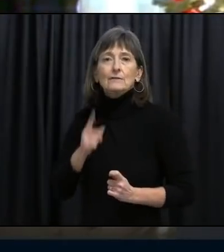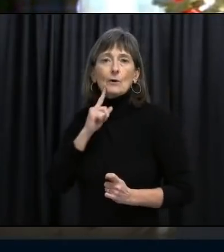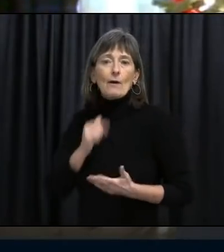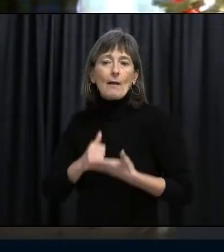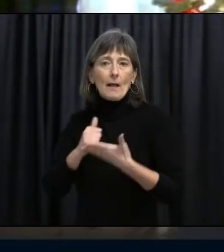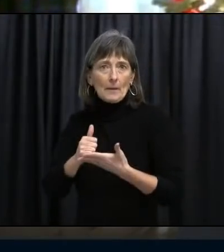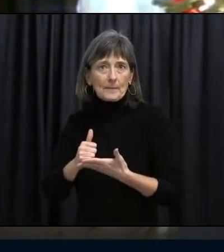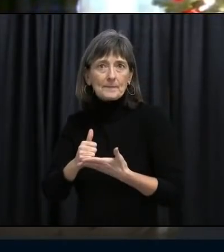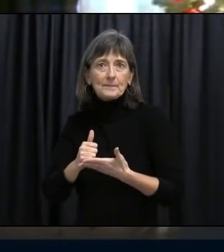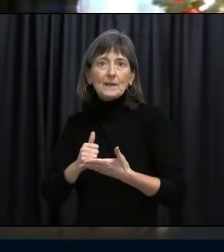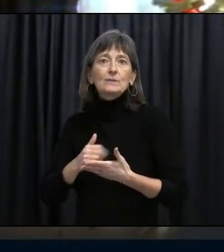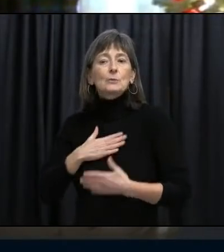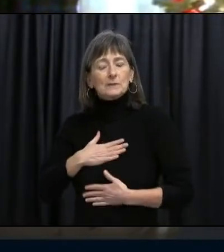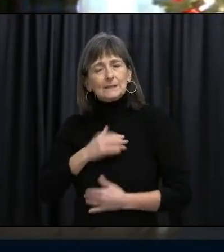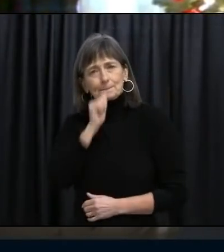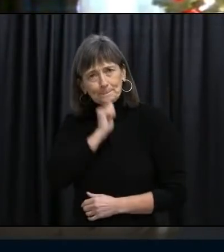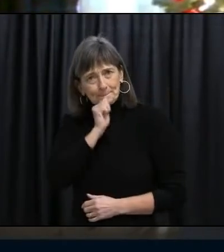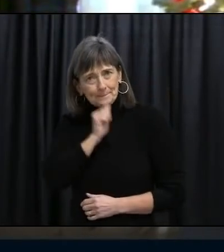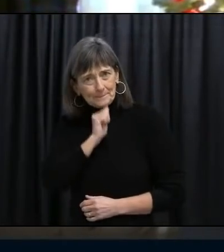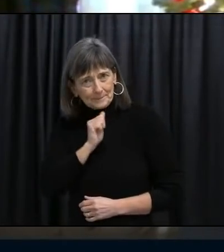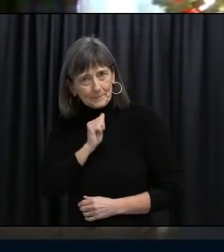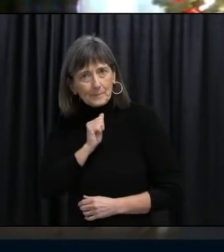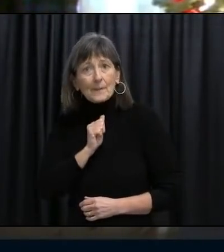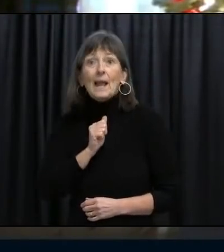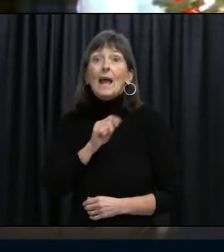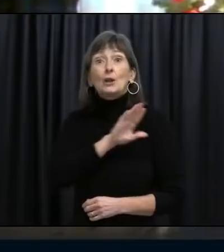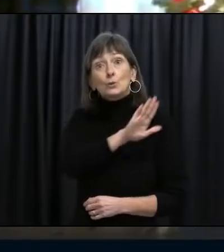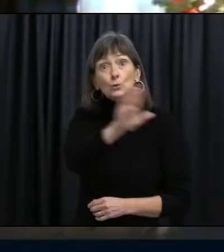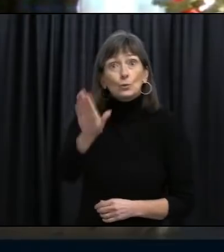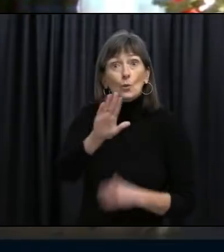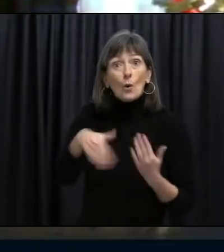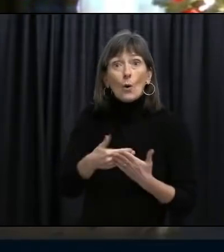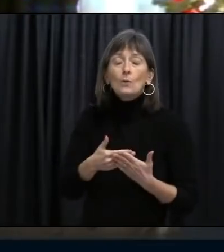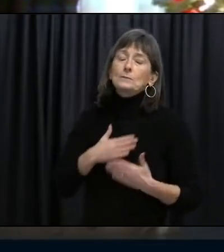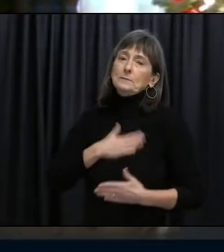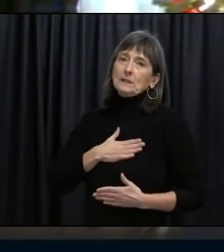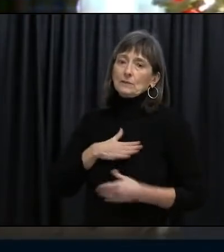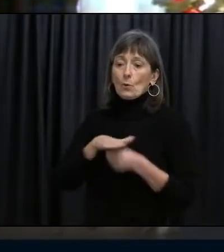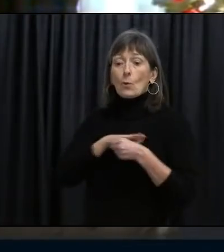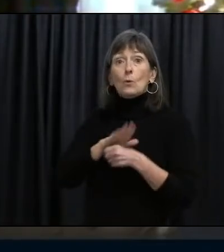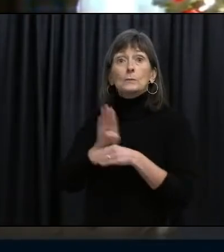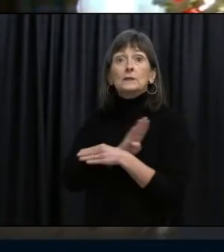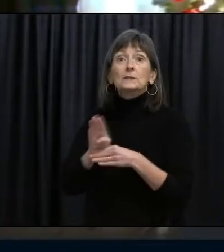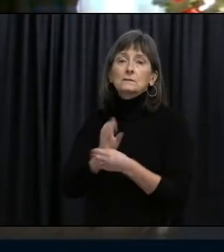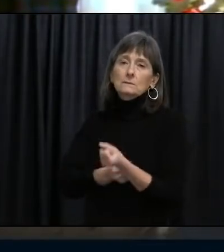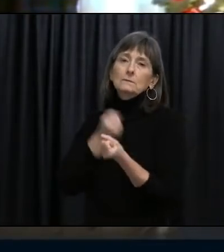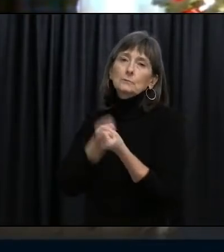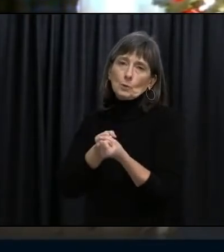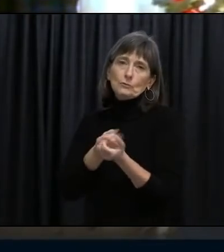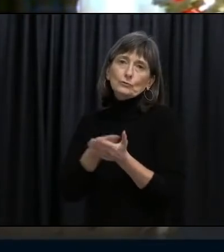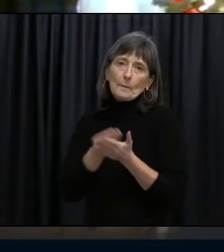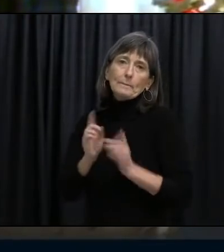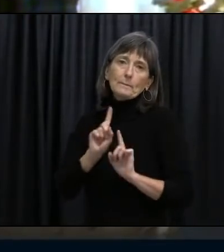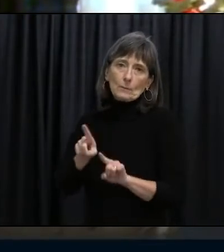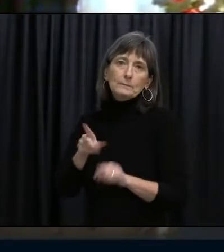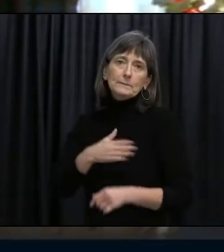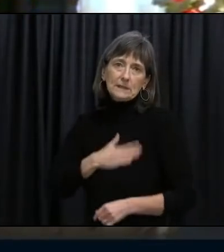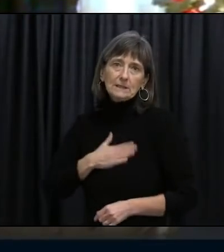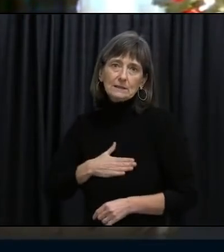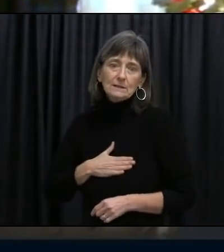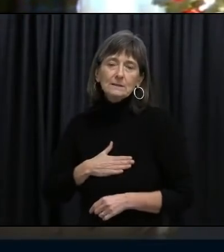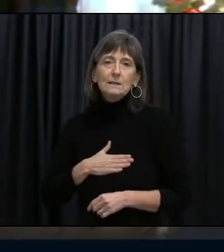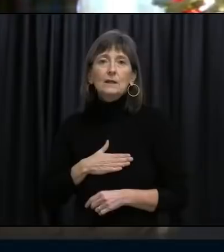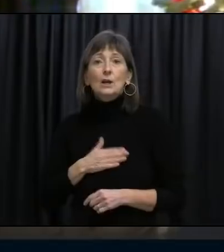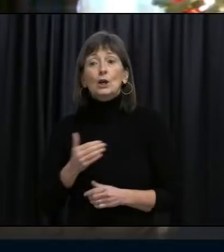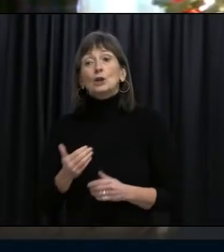Please hang in there, and please support your local businesses any way you can. Entrepreneurs and business owners